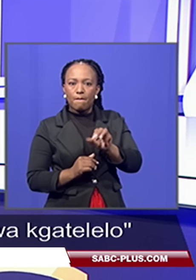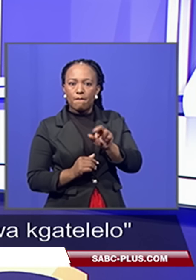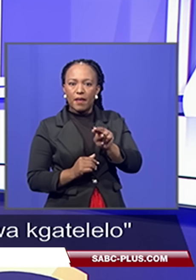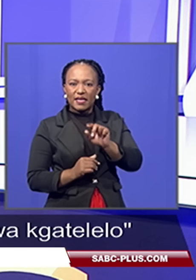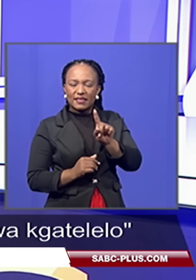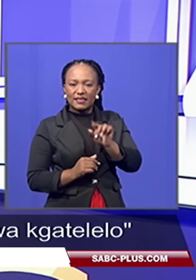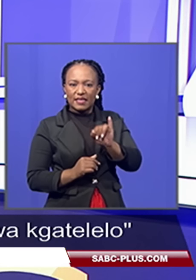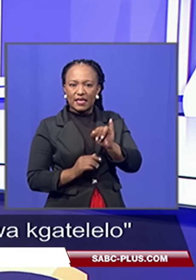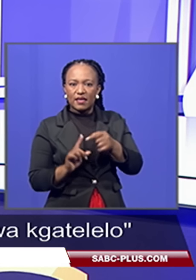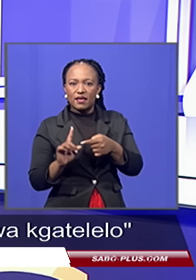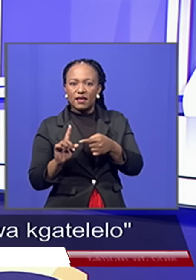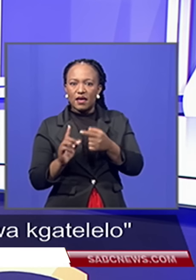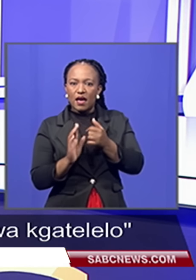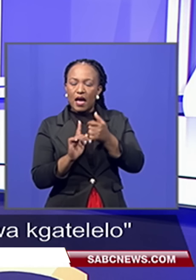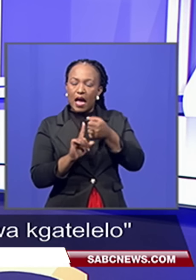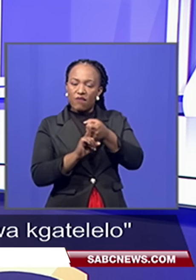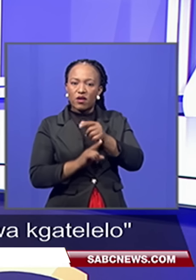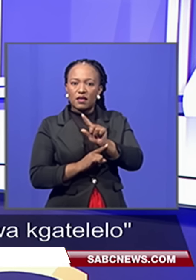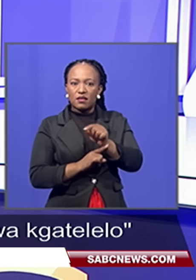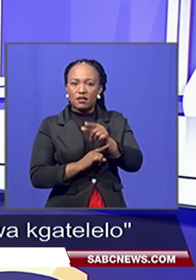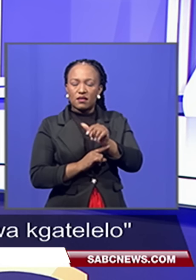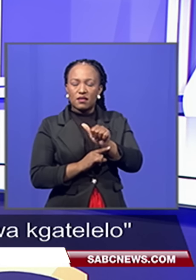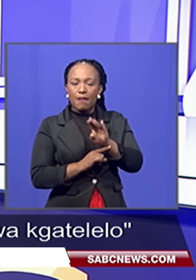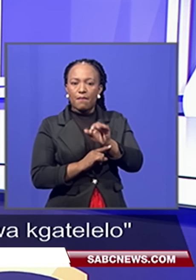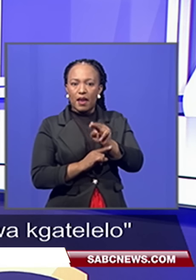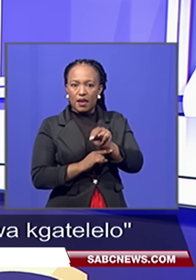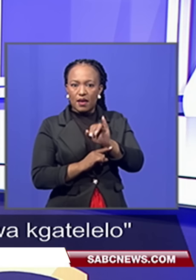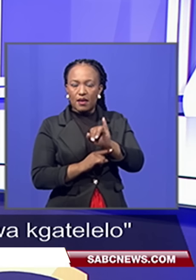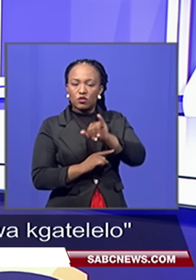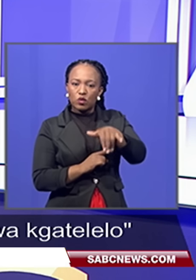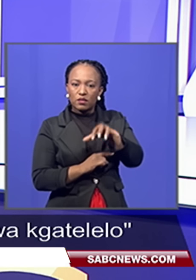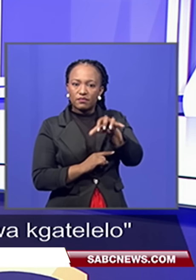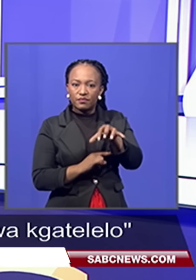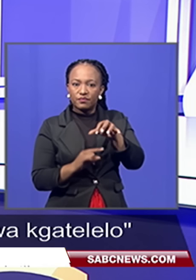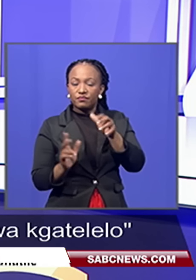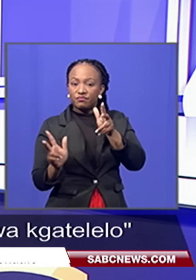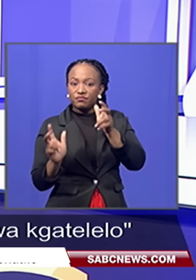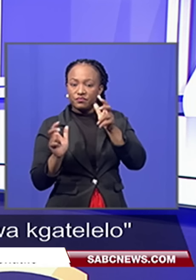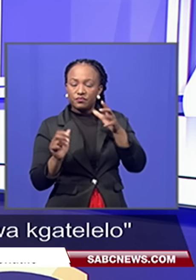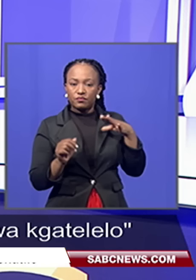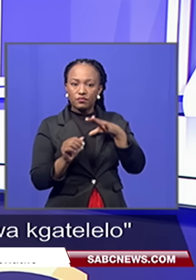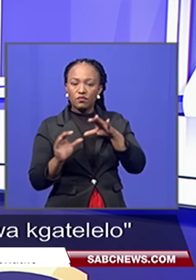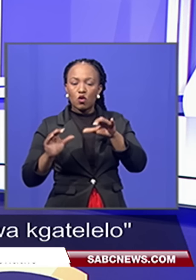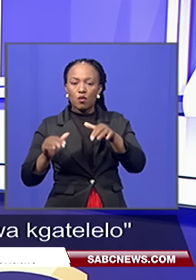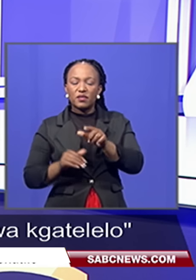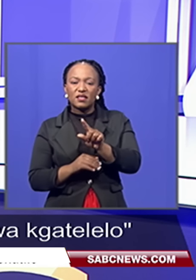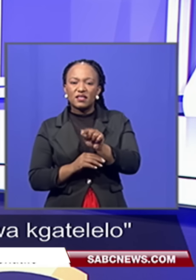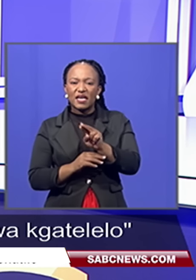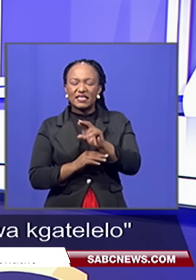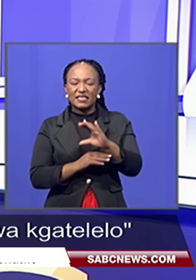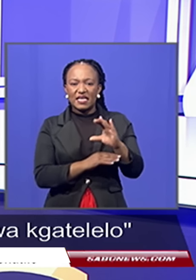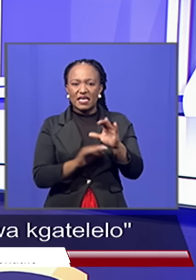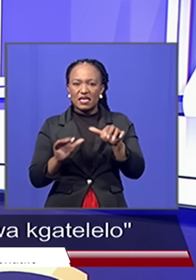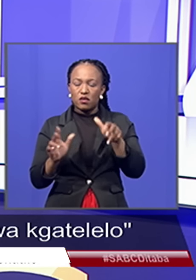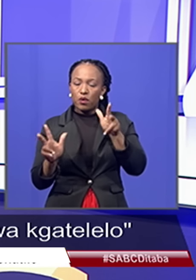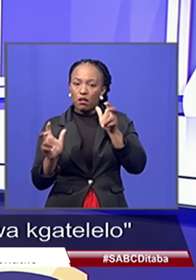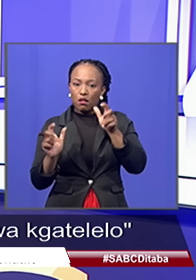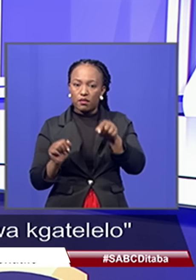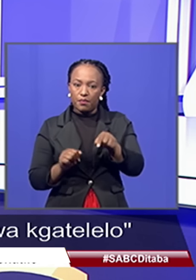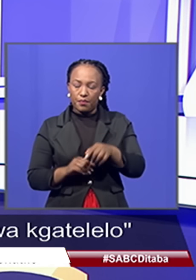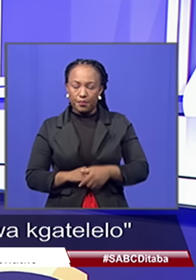Simelane Advocate Thabani Masuku ka Newtown Johannesburg mo ditheletšo tša melato ya commission ya nnete le poelano di swaretše go